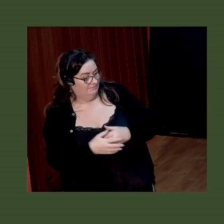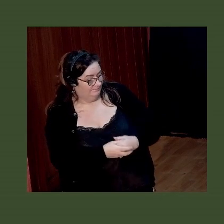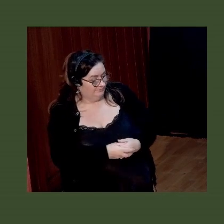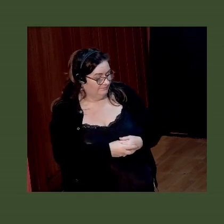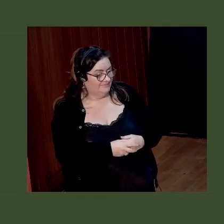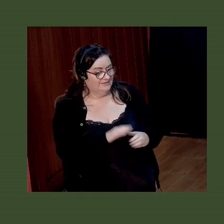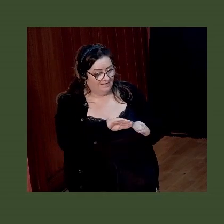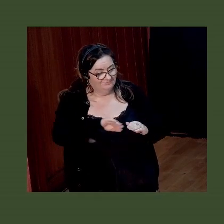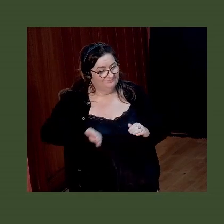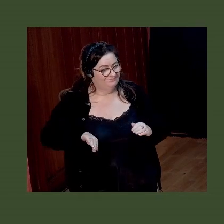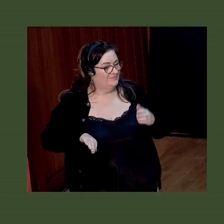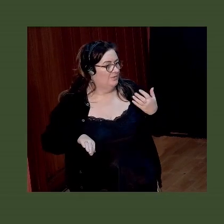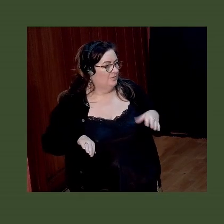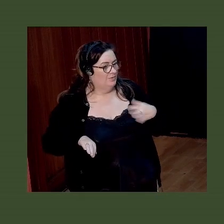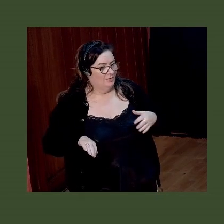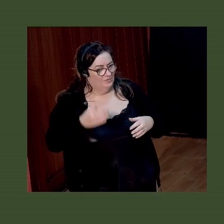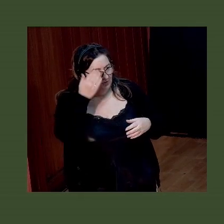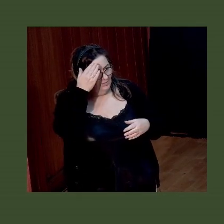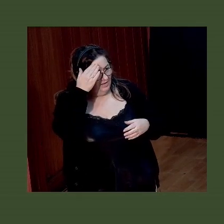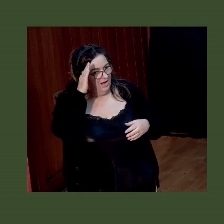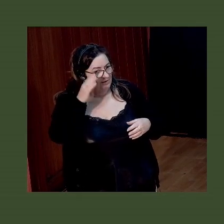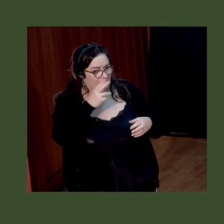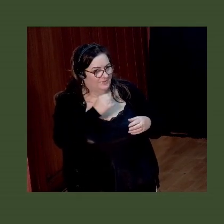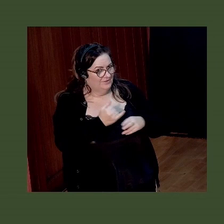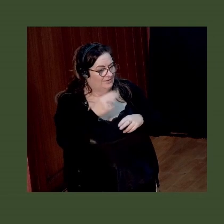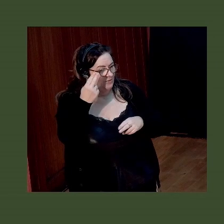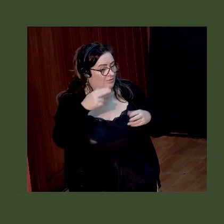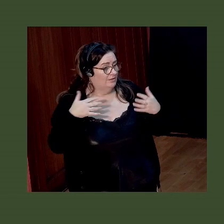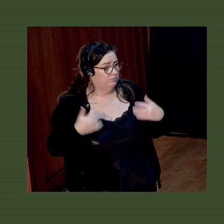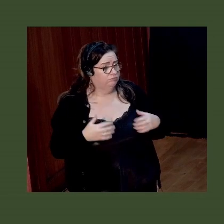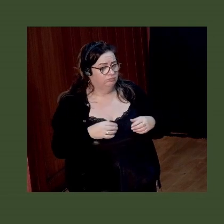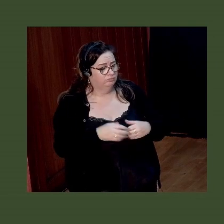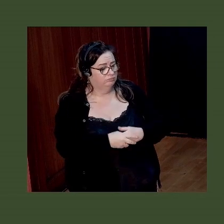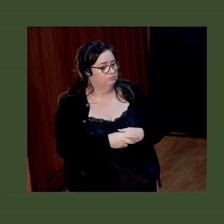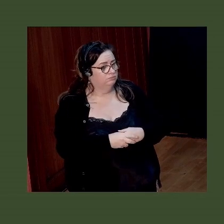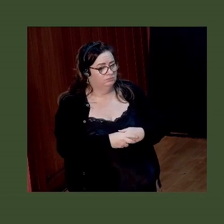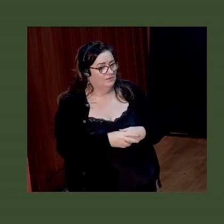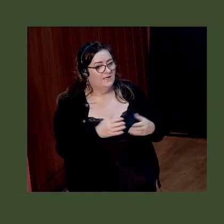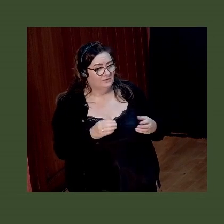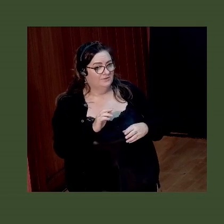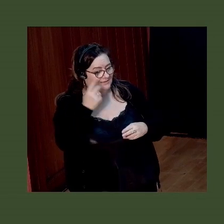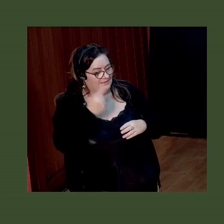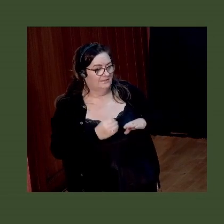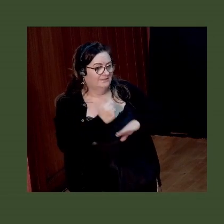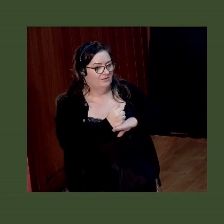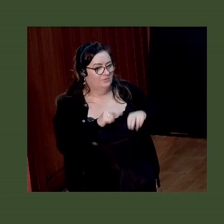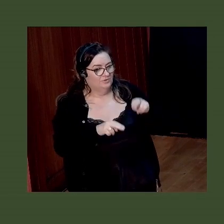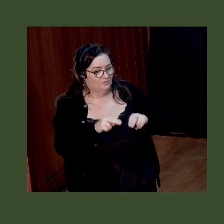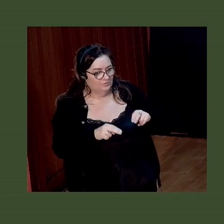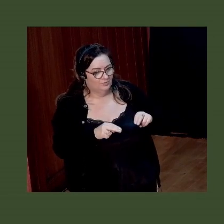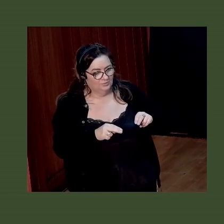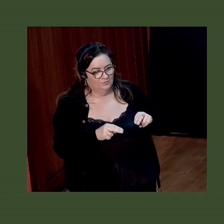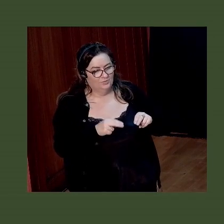That marginalisation was a severe blow to Irish speakers in the north, and it was planned to set up a new organisation, Cóiltis Ullaí,